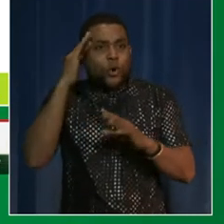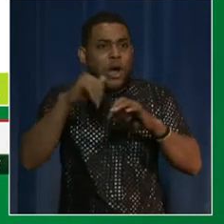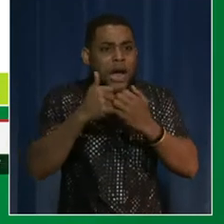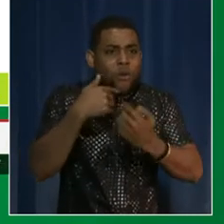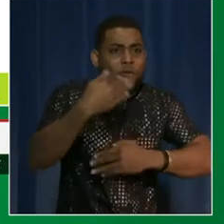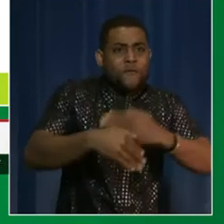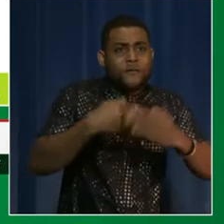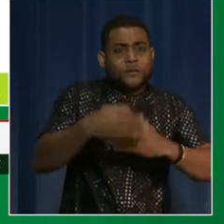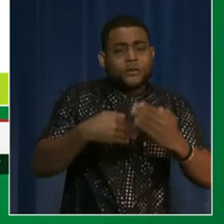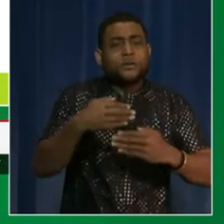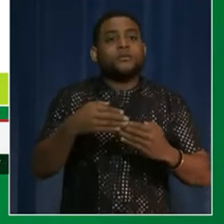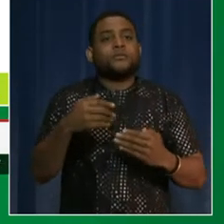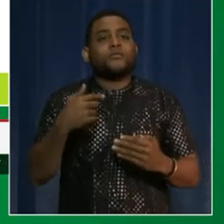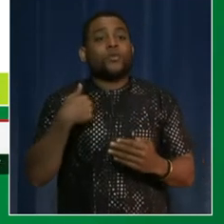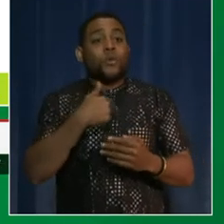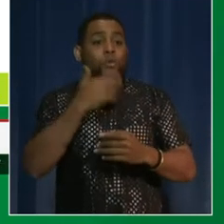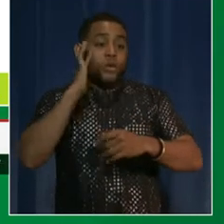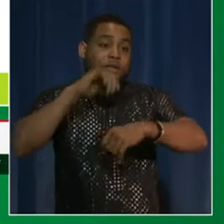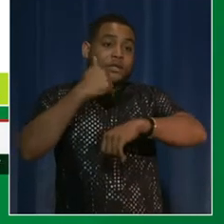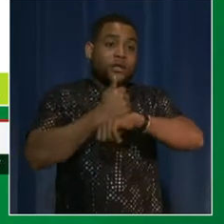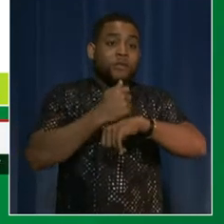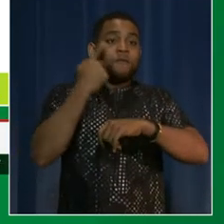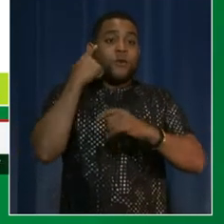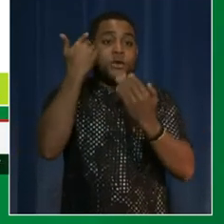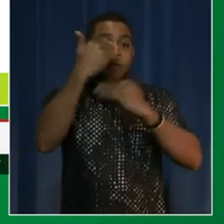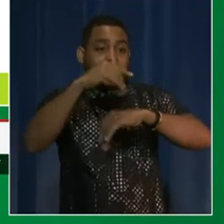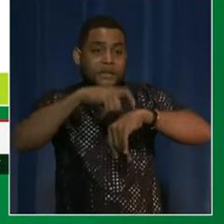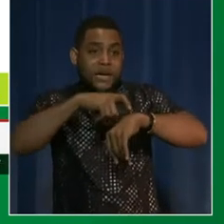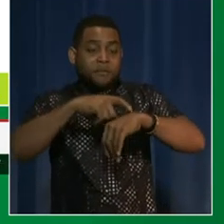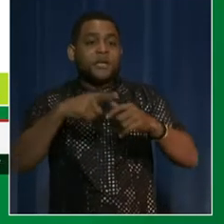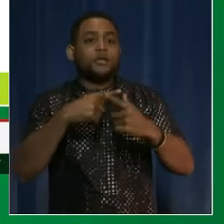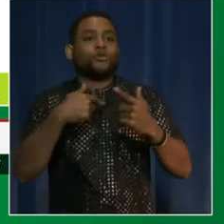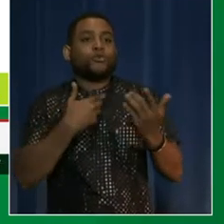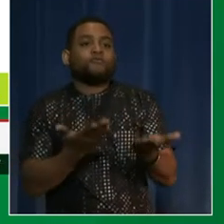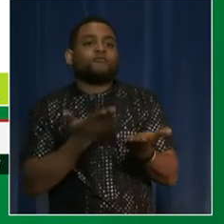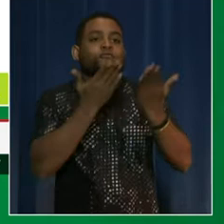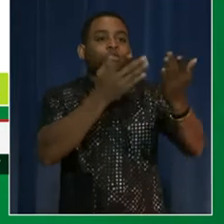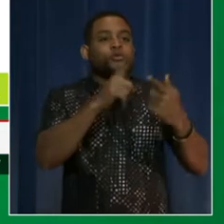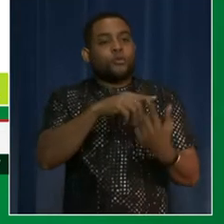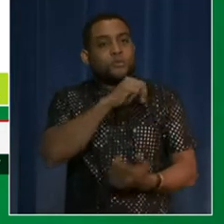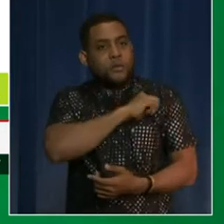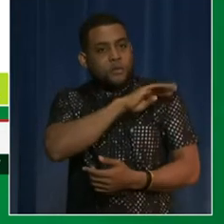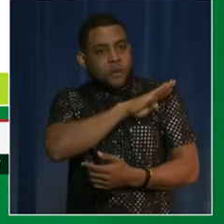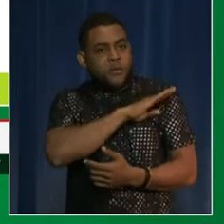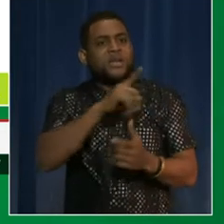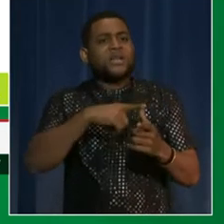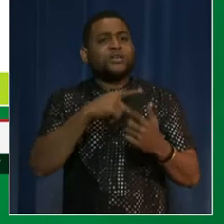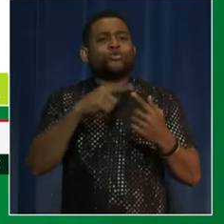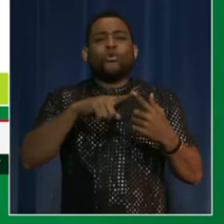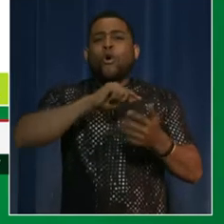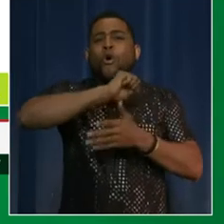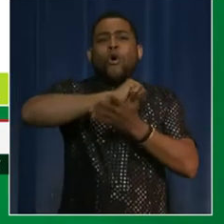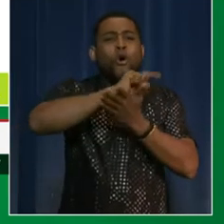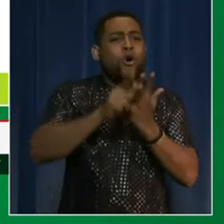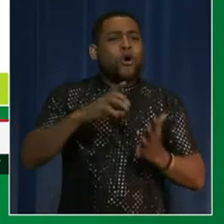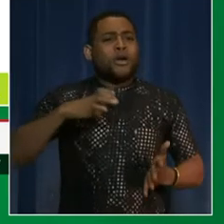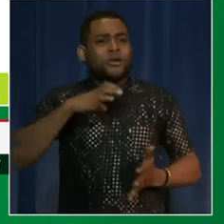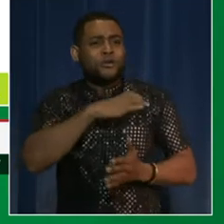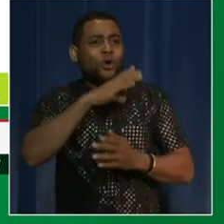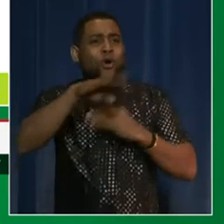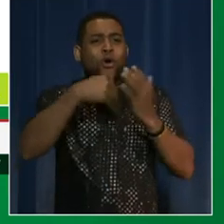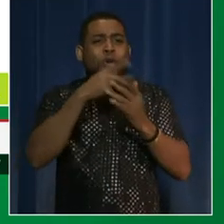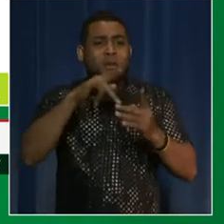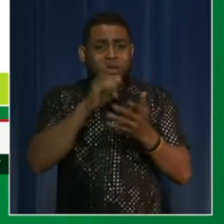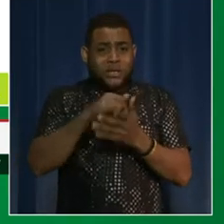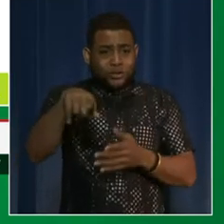period of time, and then to give recommendations to the mayor, to the council, and to all the folks actually who are going to speak to you today about how